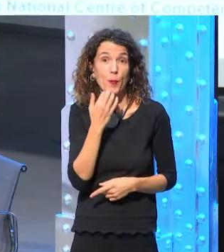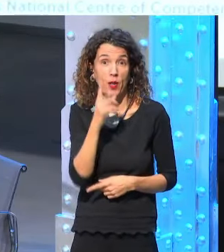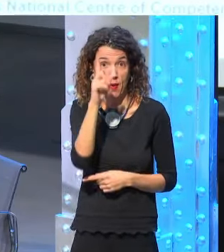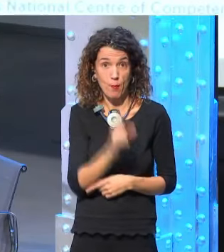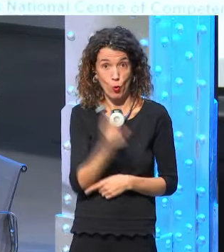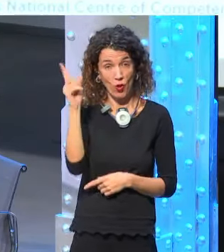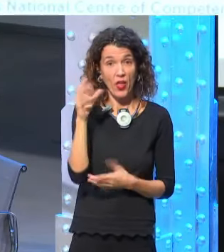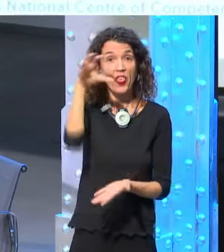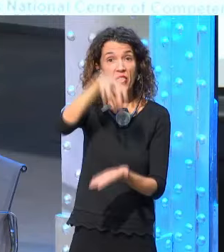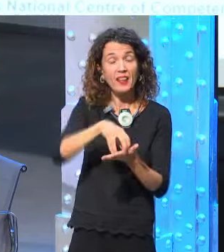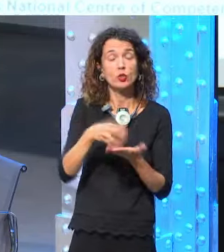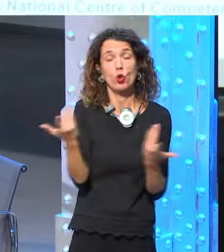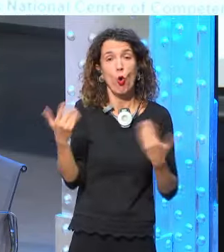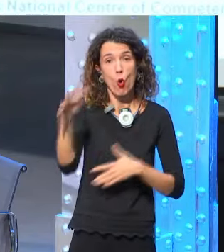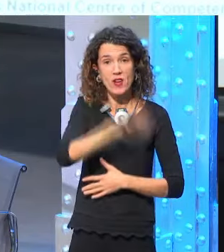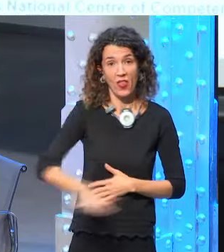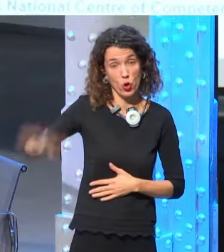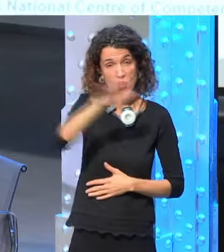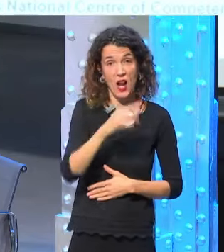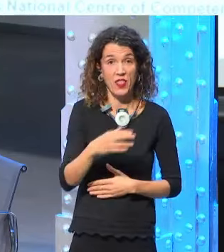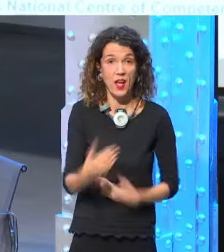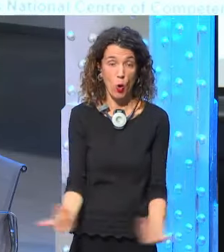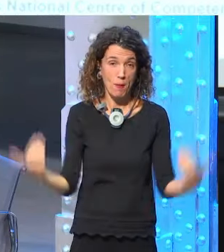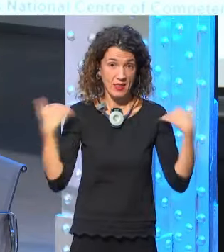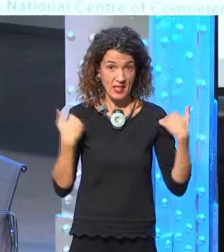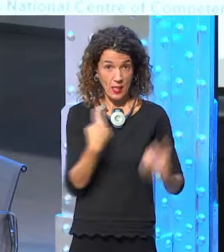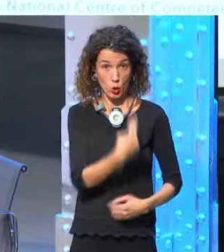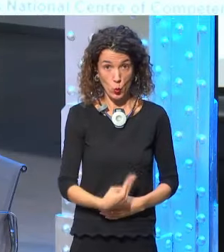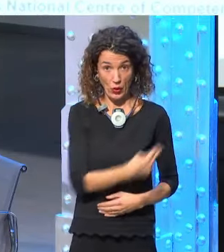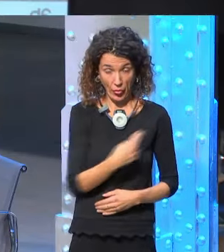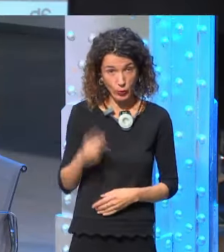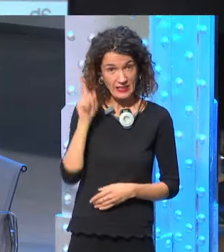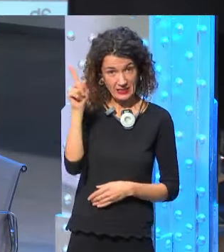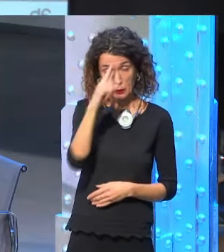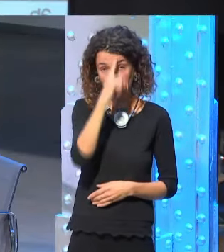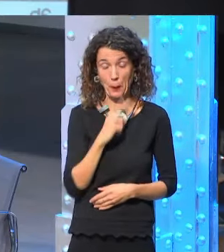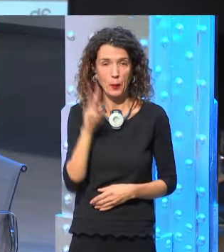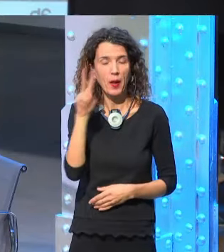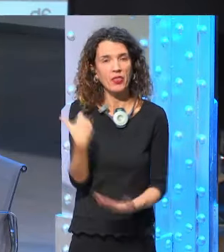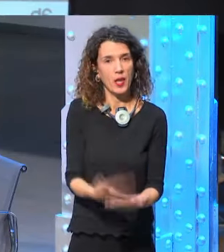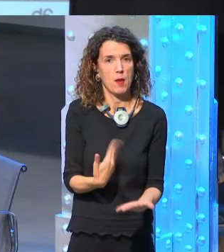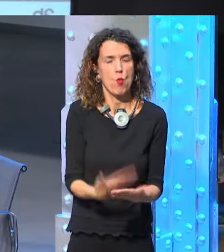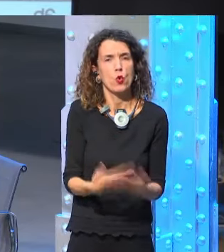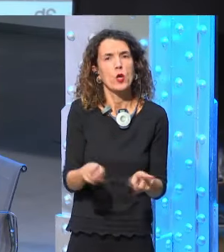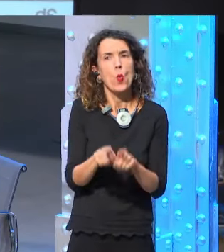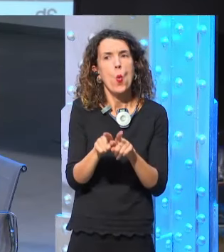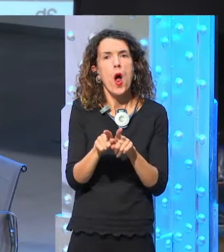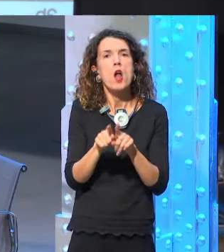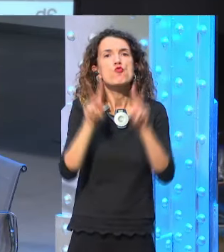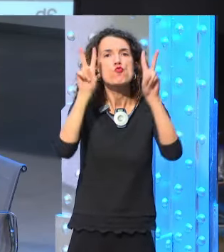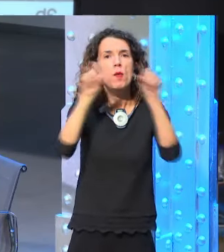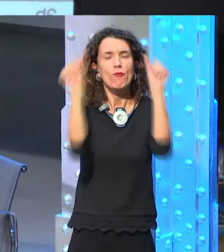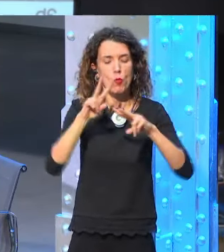on Digital Fabrication, just a lab picture indicating the spirit of research into new production methods, which will entail